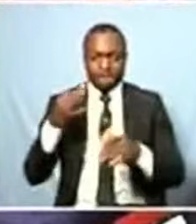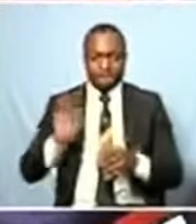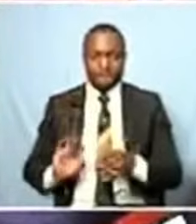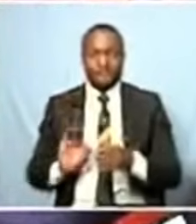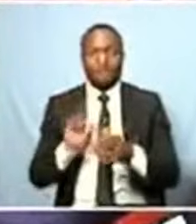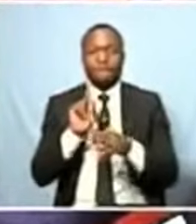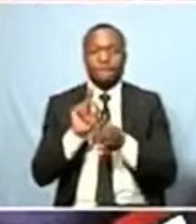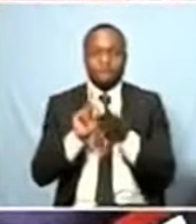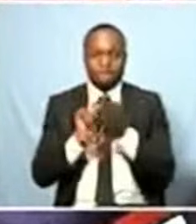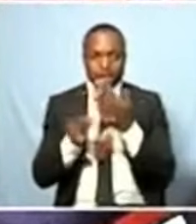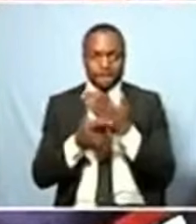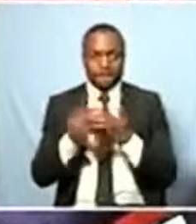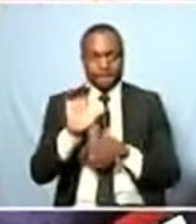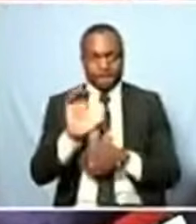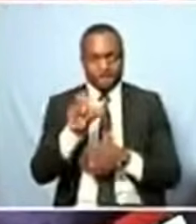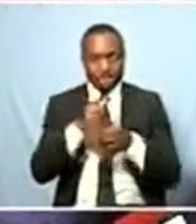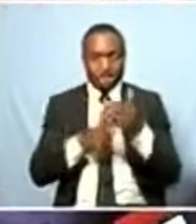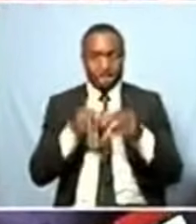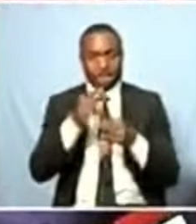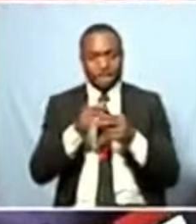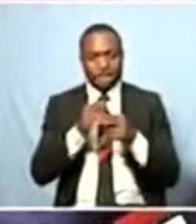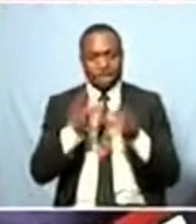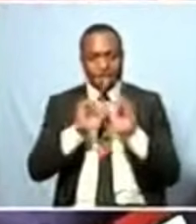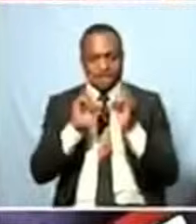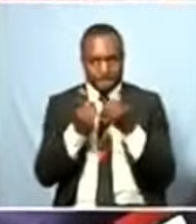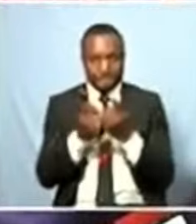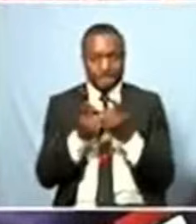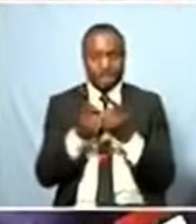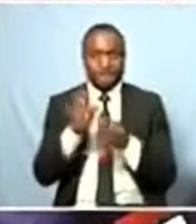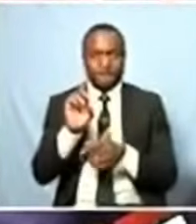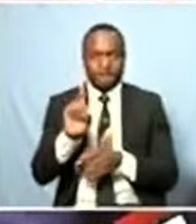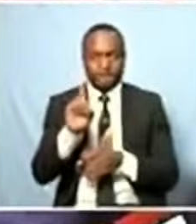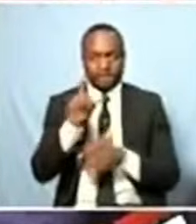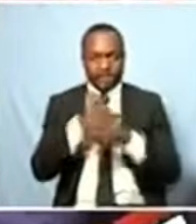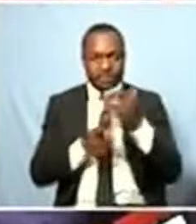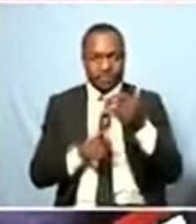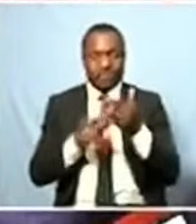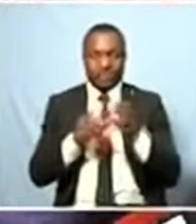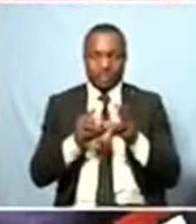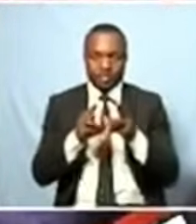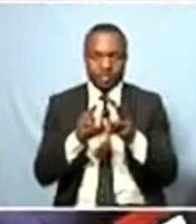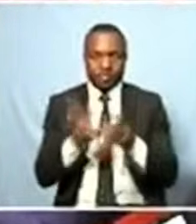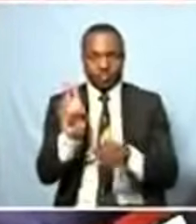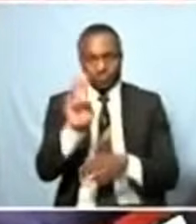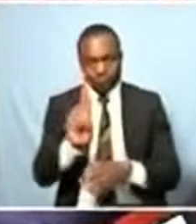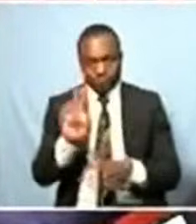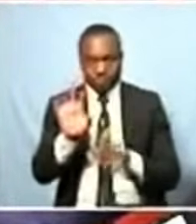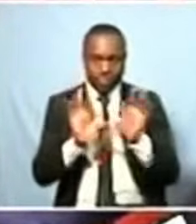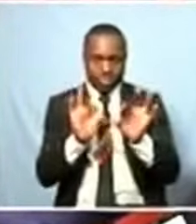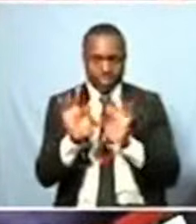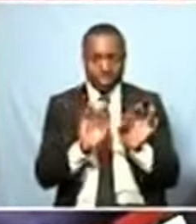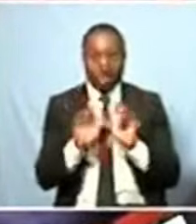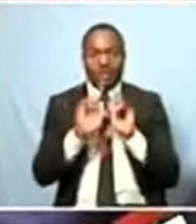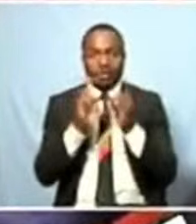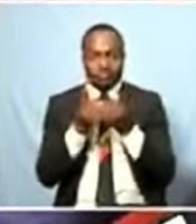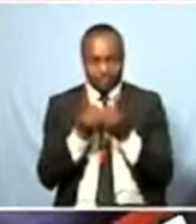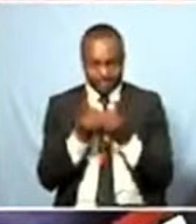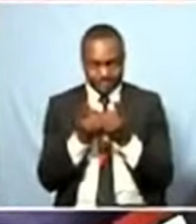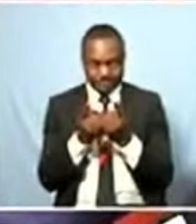from the program? In C, what the names of the districts are, and in D, what criteria was used in selecting the districts,